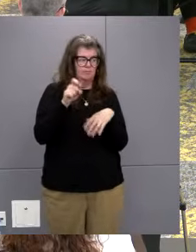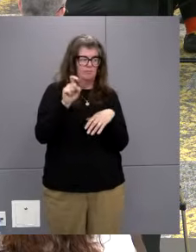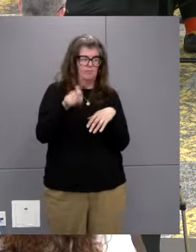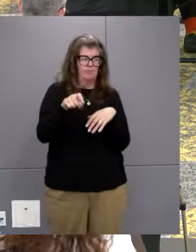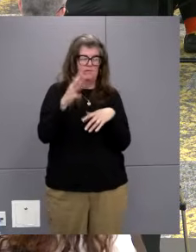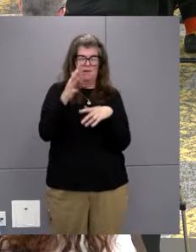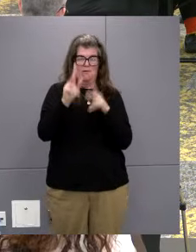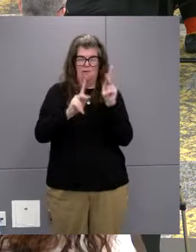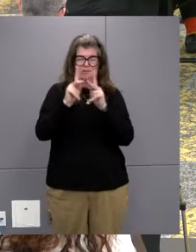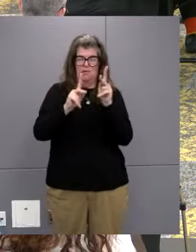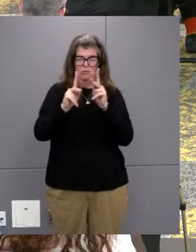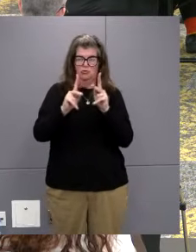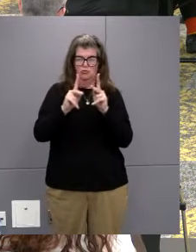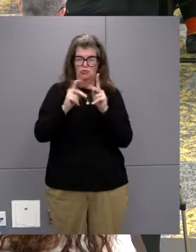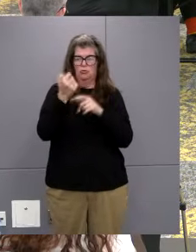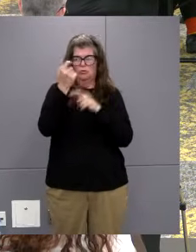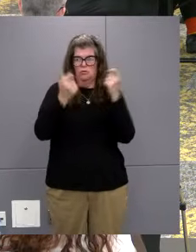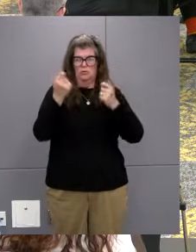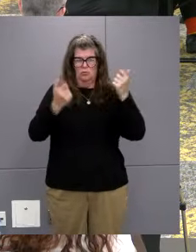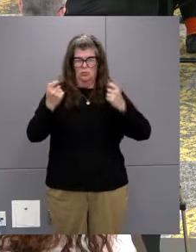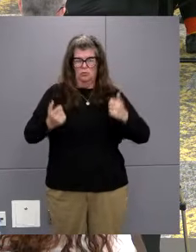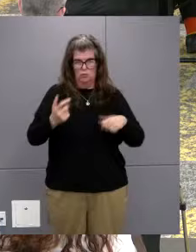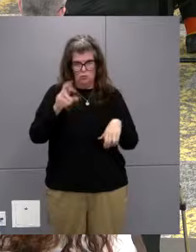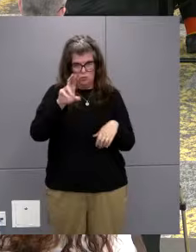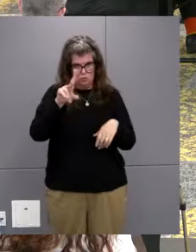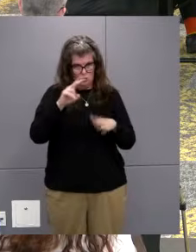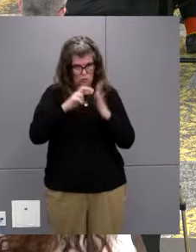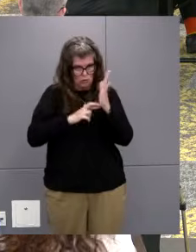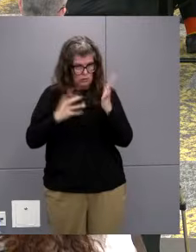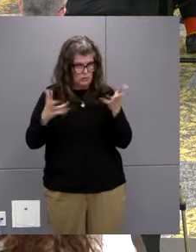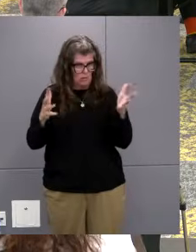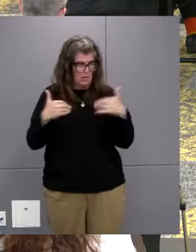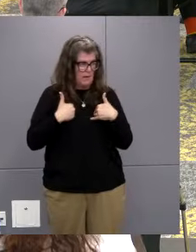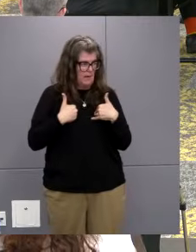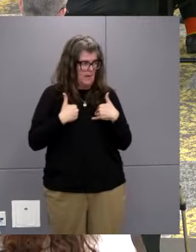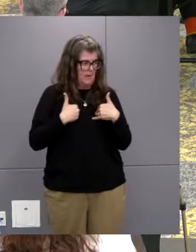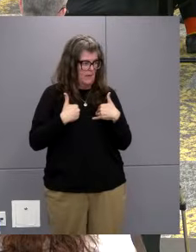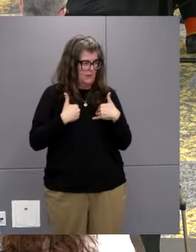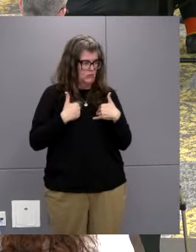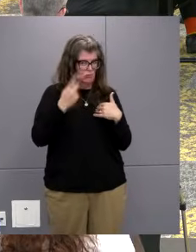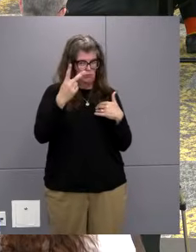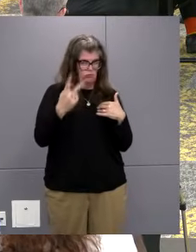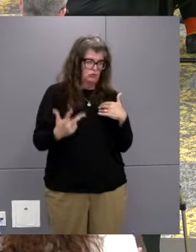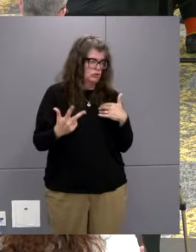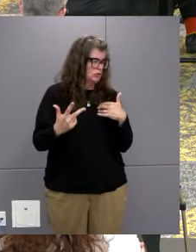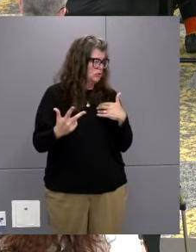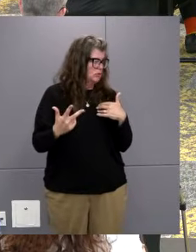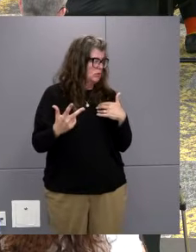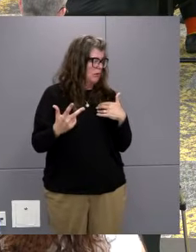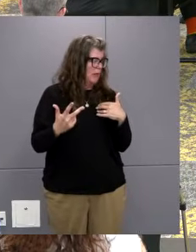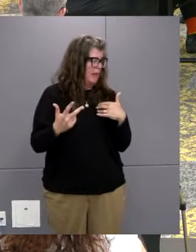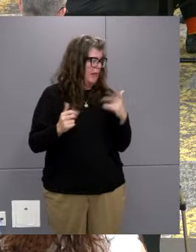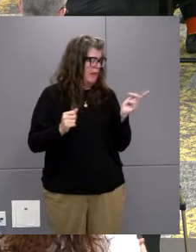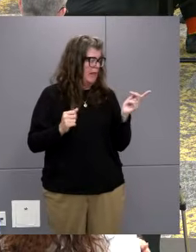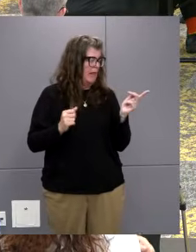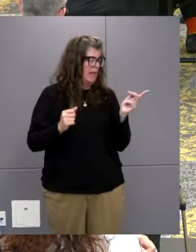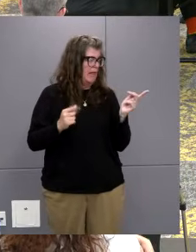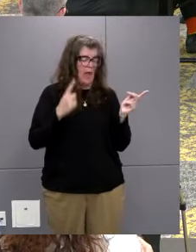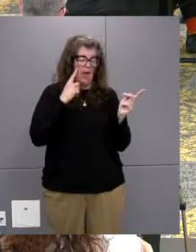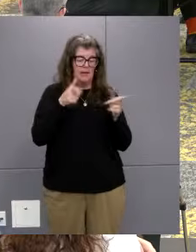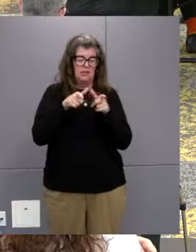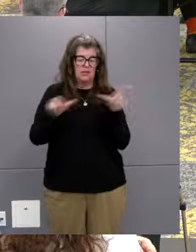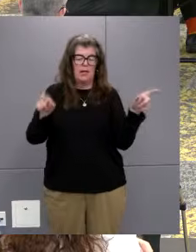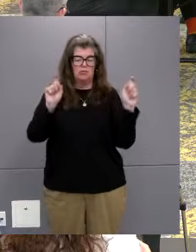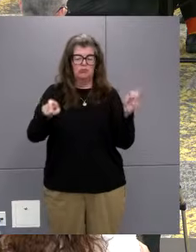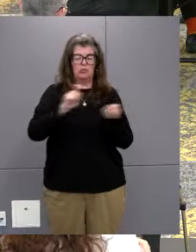people to get rid of the rules that we have under the 2/3. If that kind of helps. I just think the language could